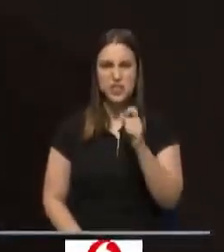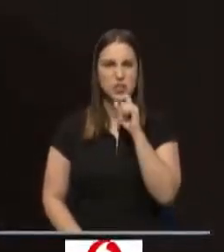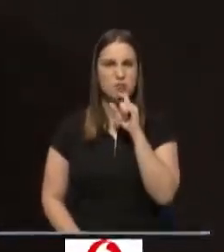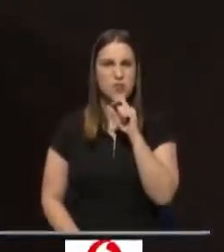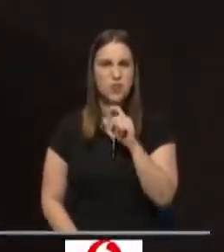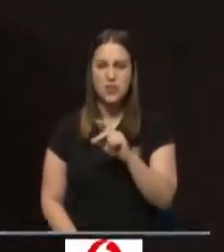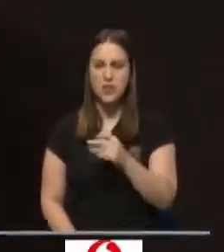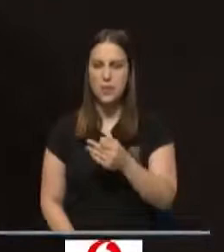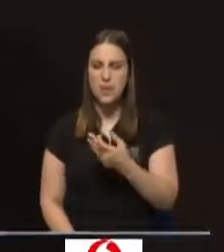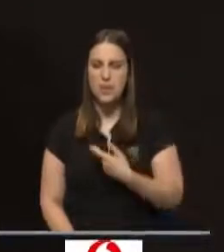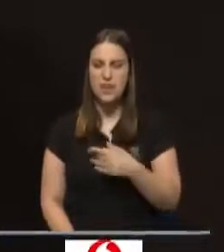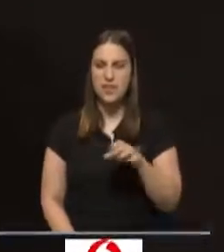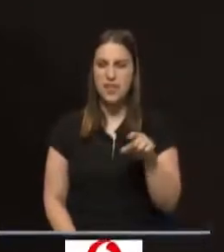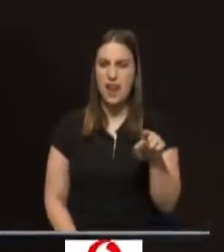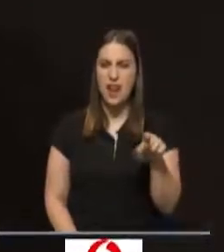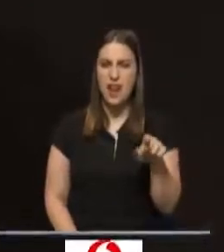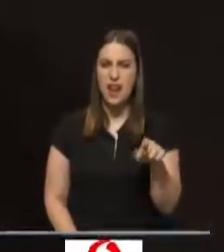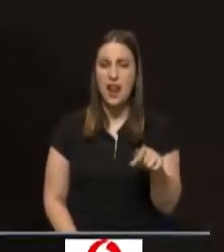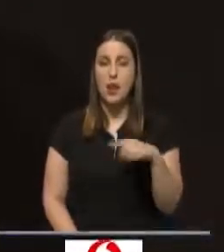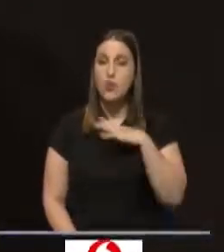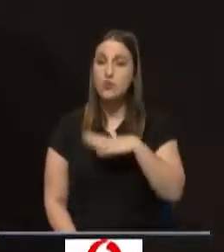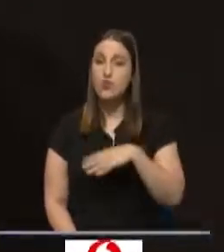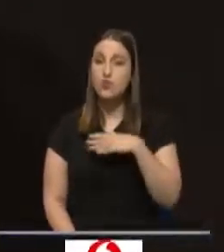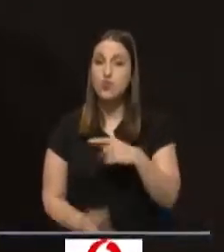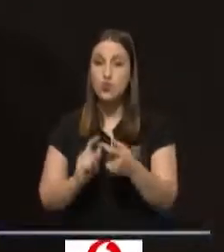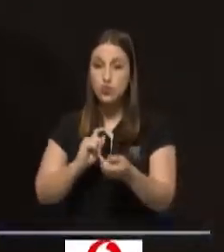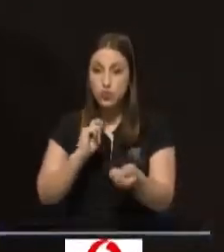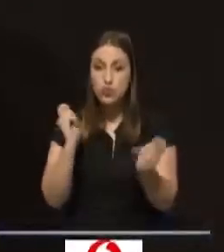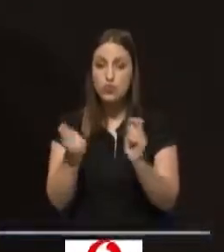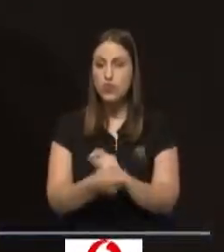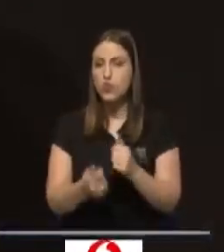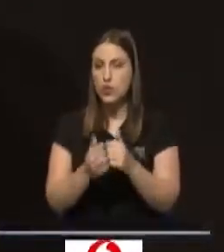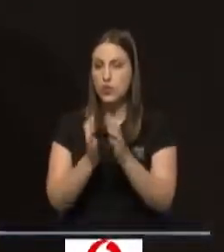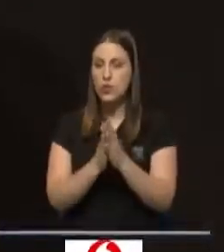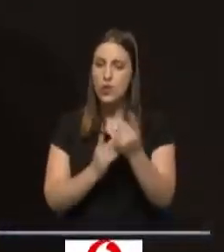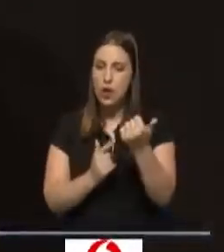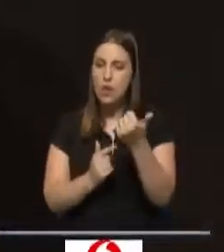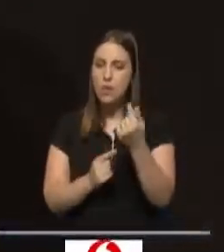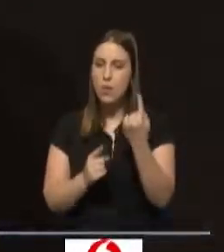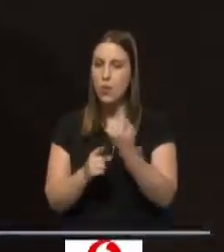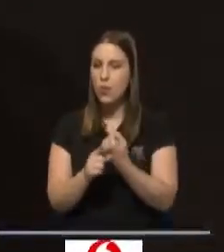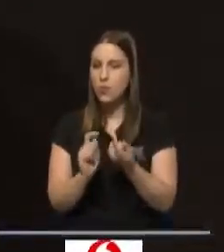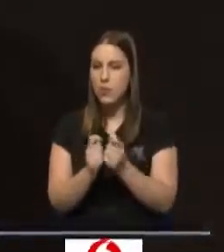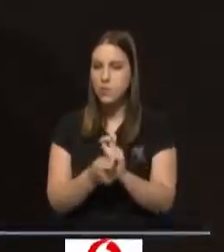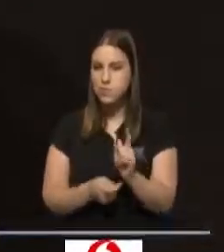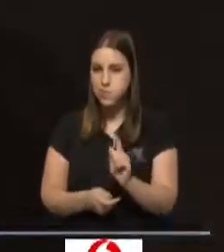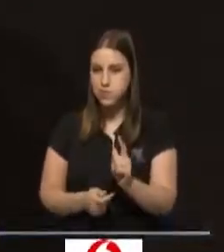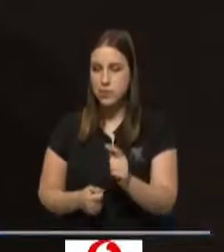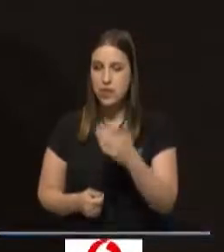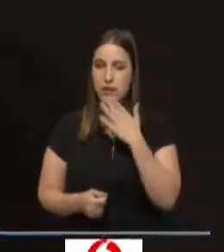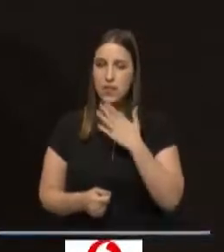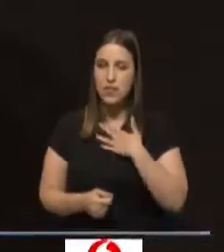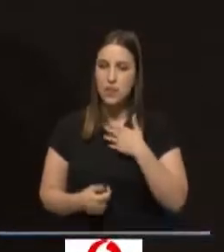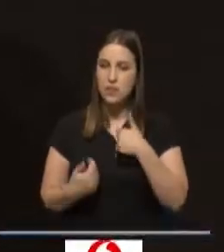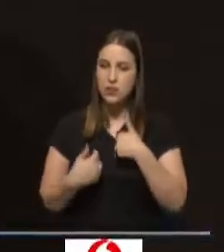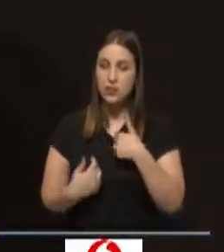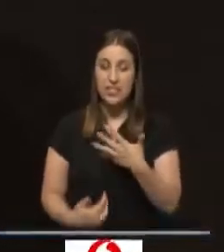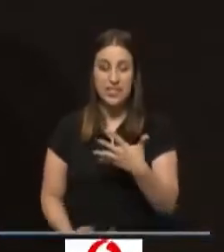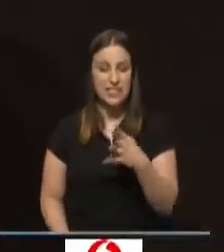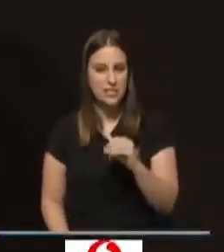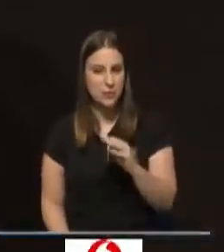Well, there may be some people out there who have a better reply than I have, with more